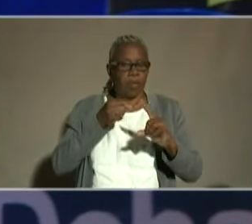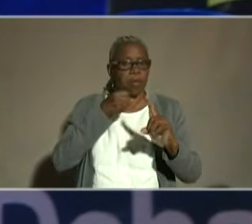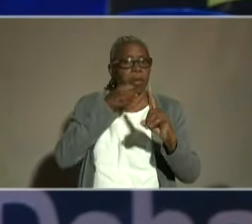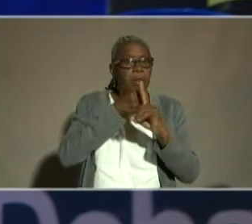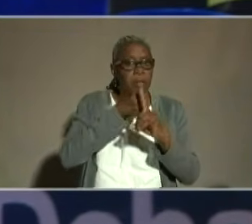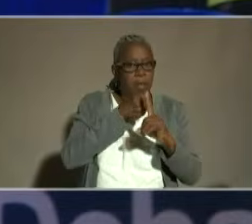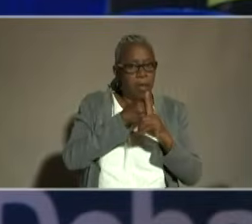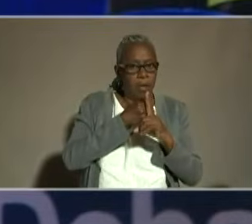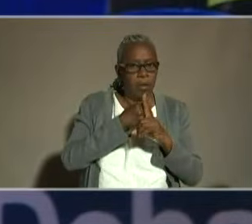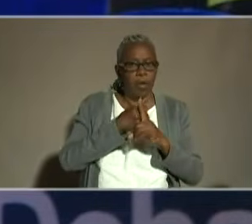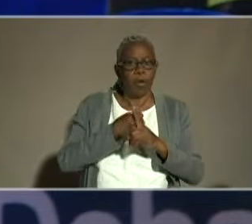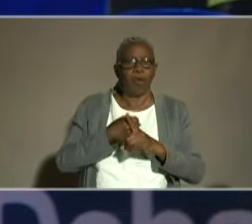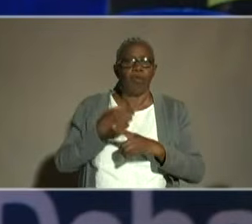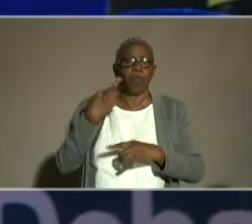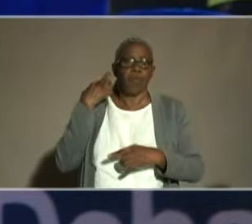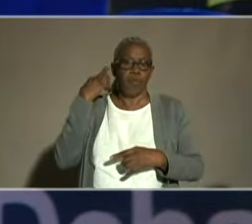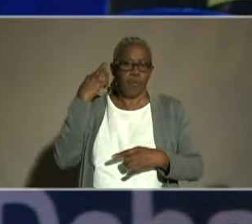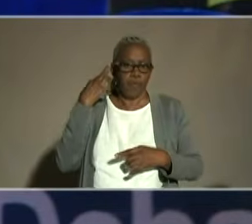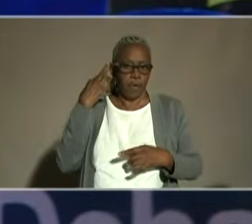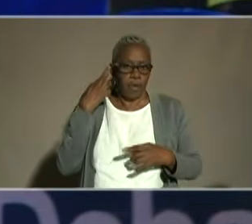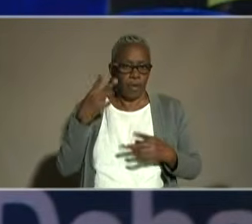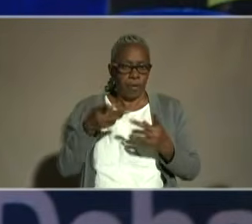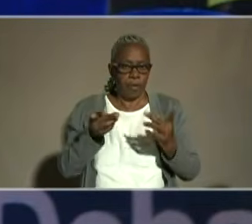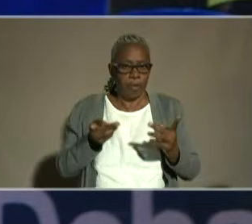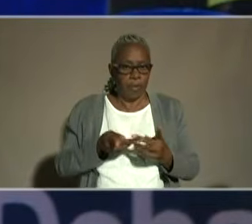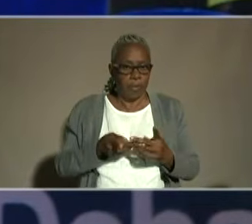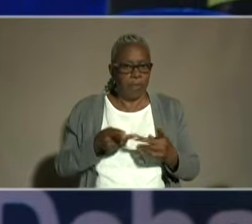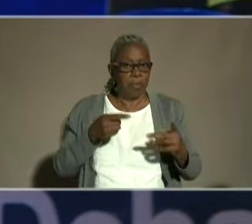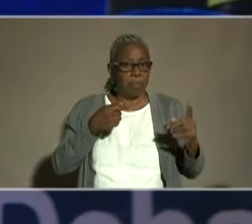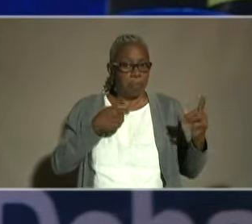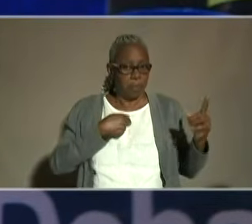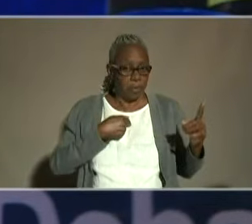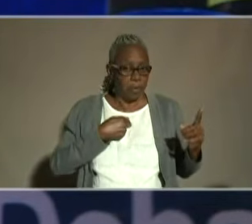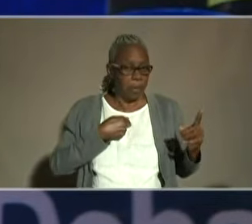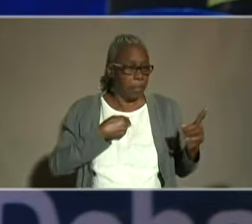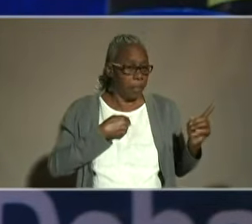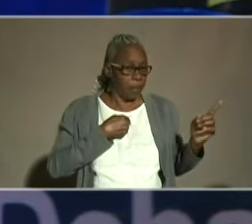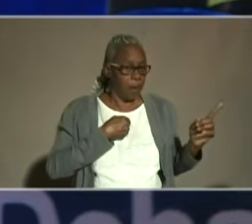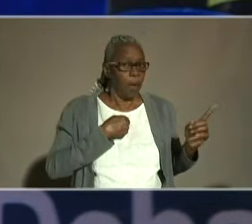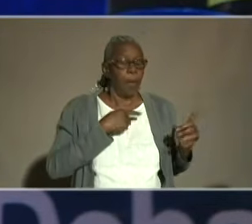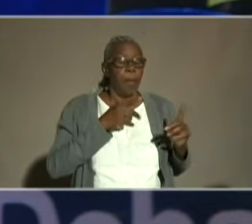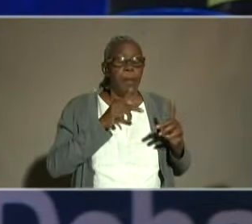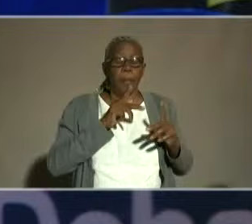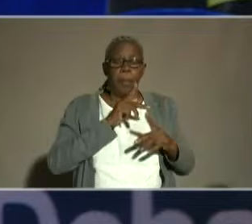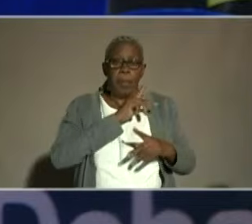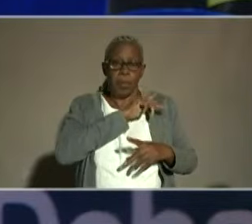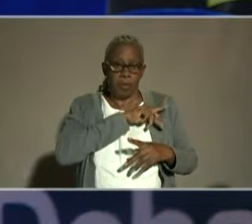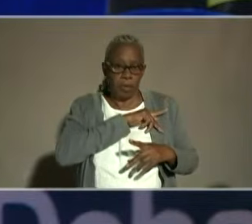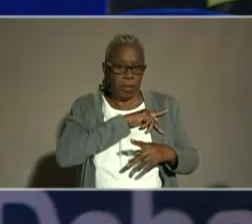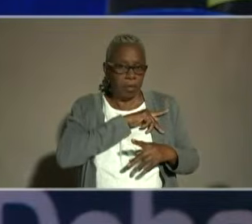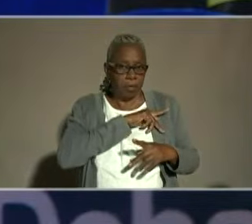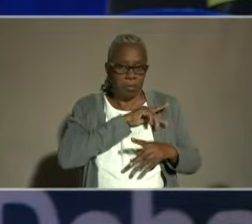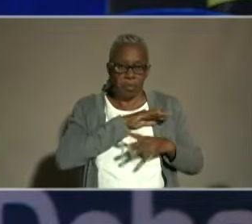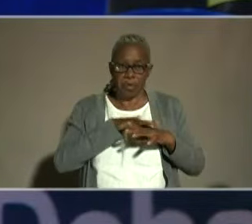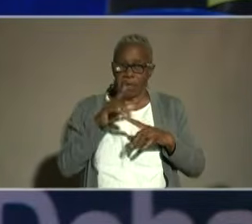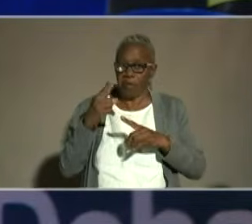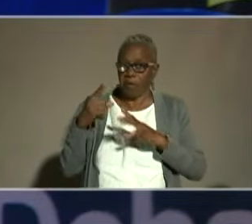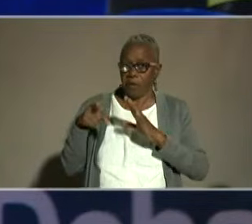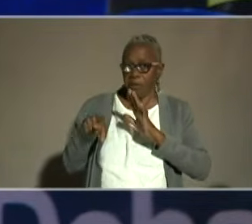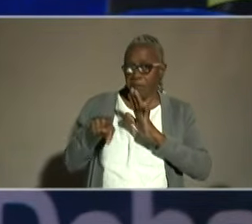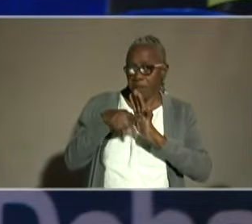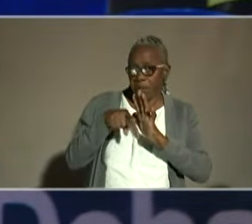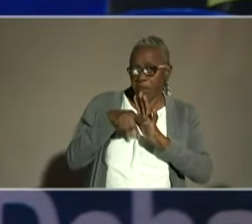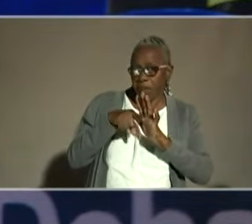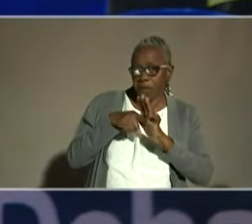radio station. I personally have stayed away from any negative commentary about